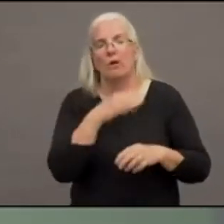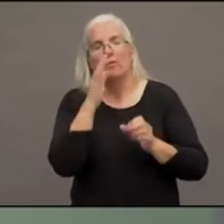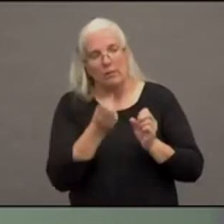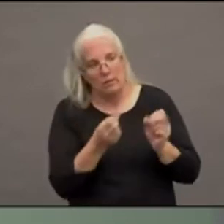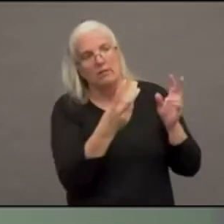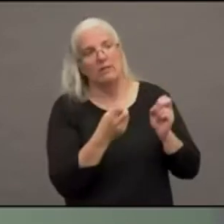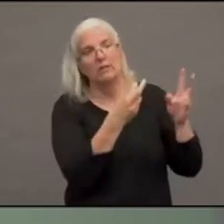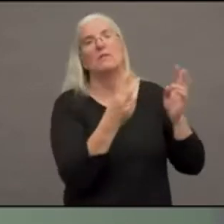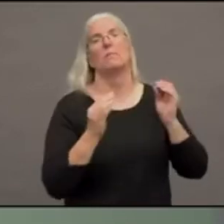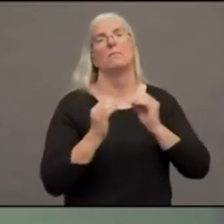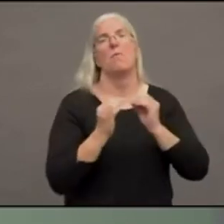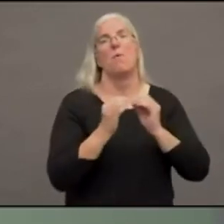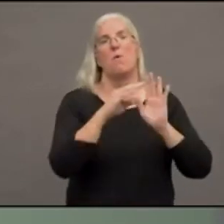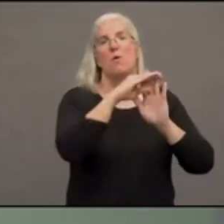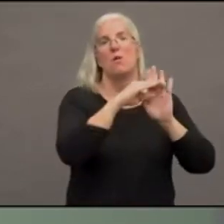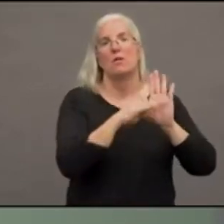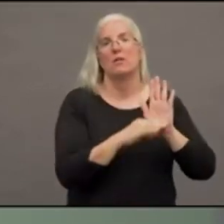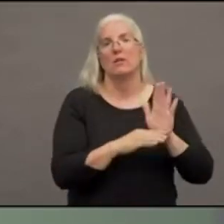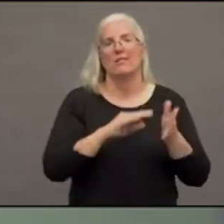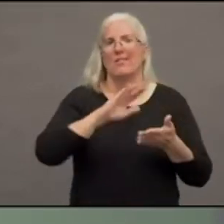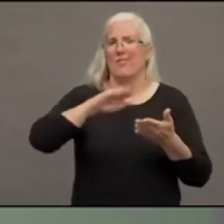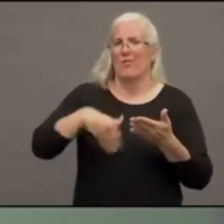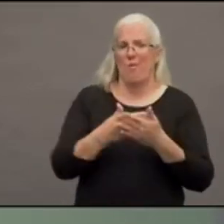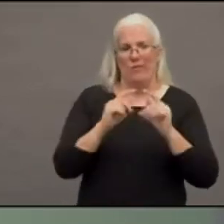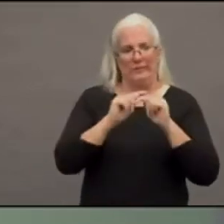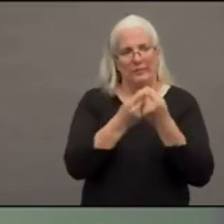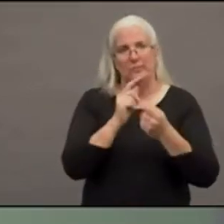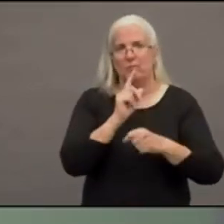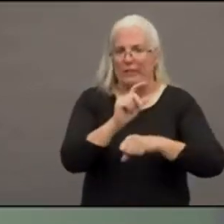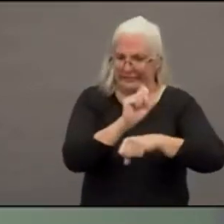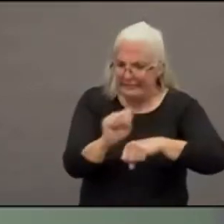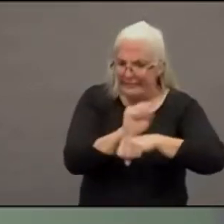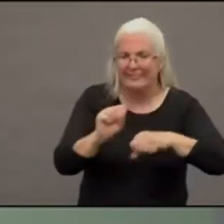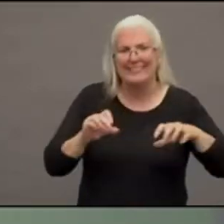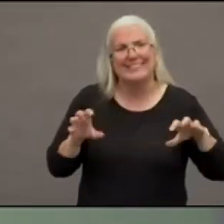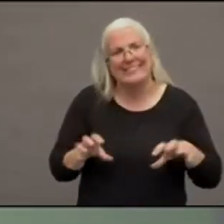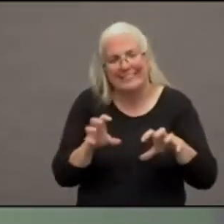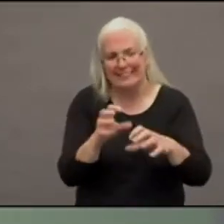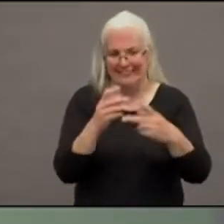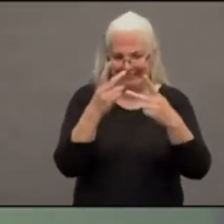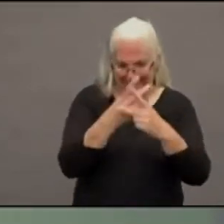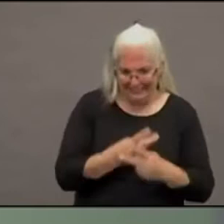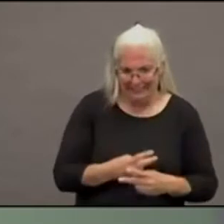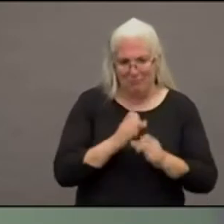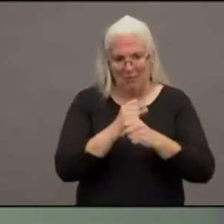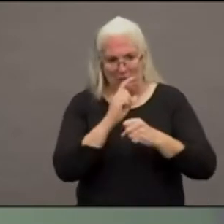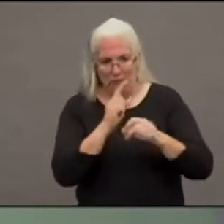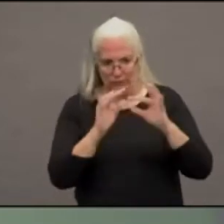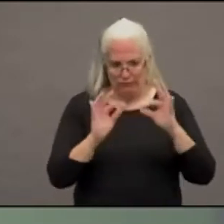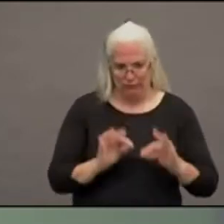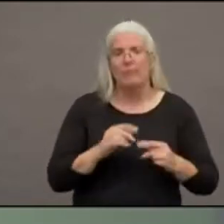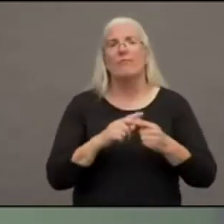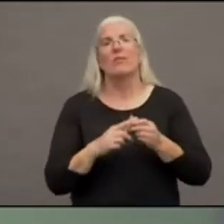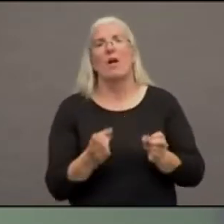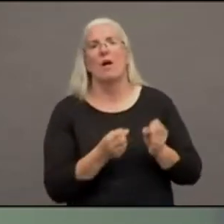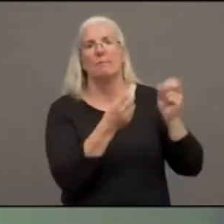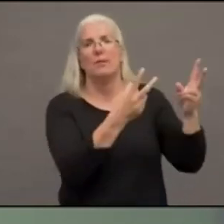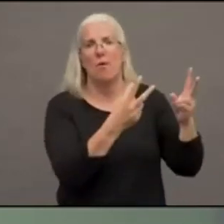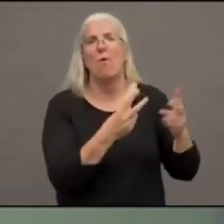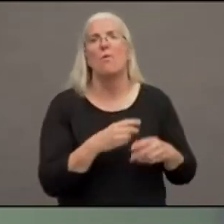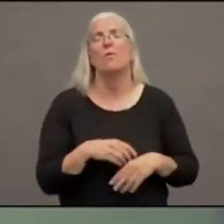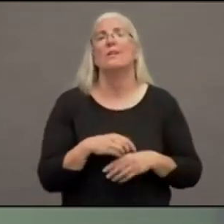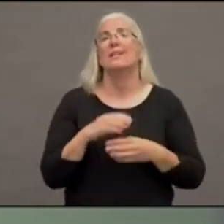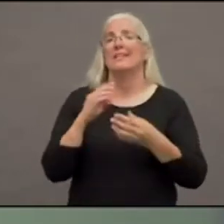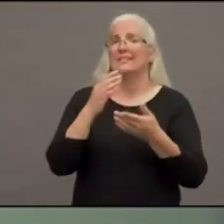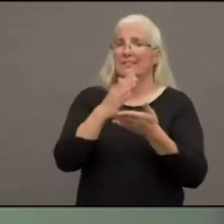is working very hard to get those finalized. I know that people are eager for those. The personal care one, for example,